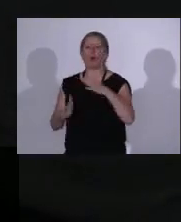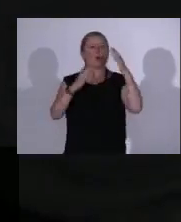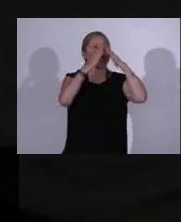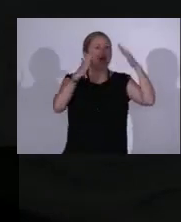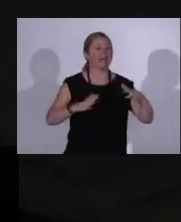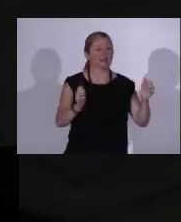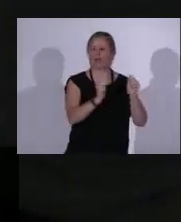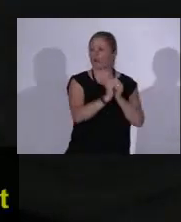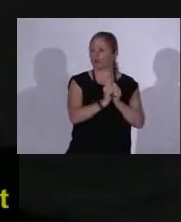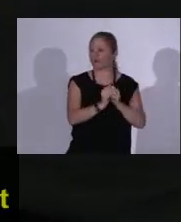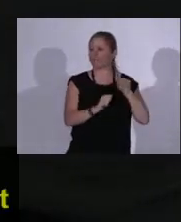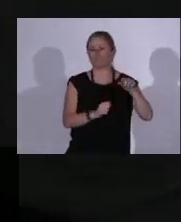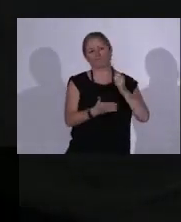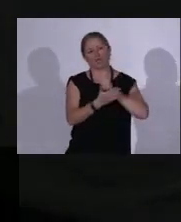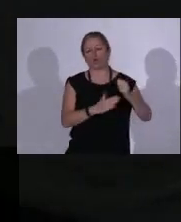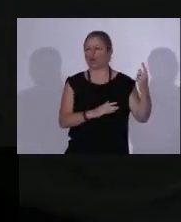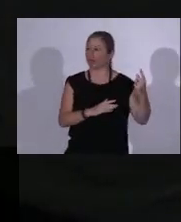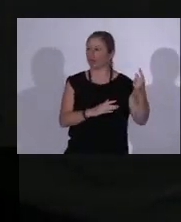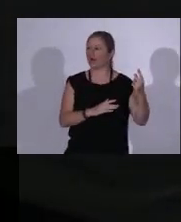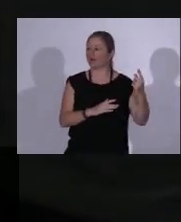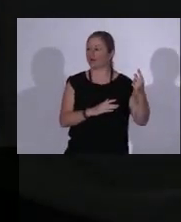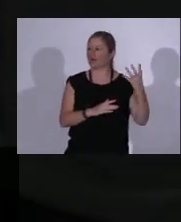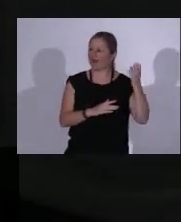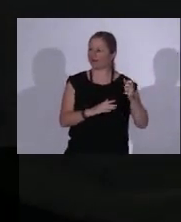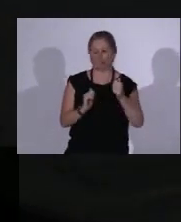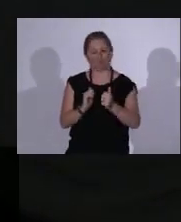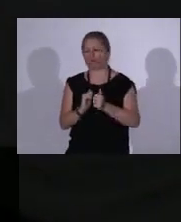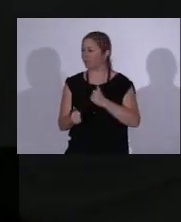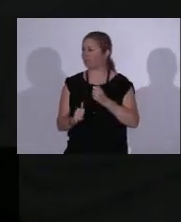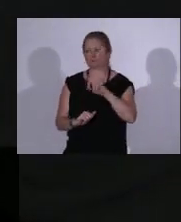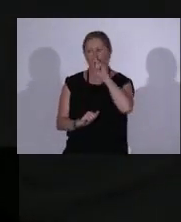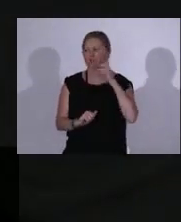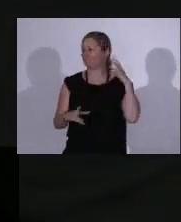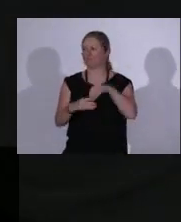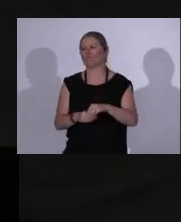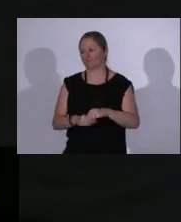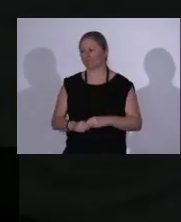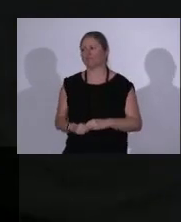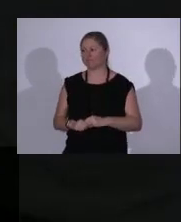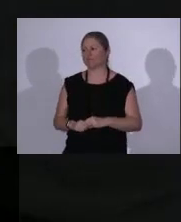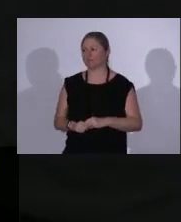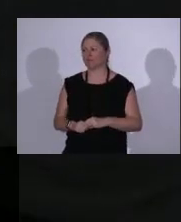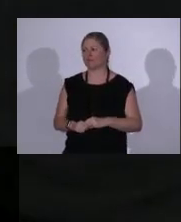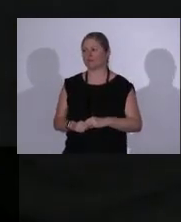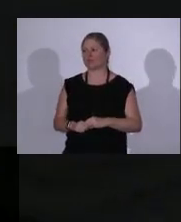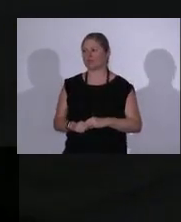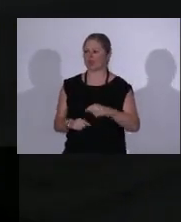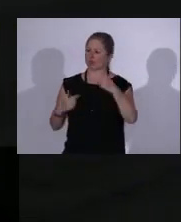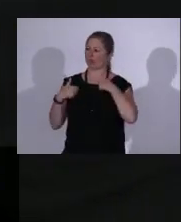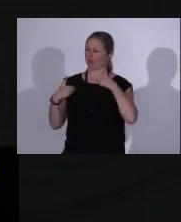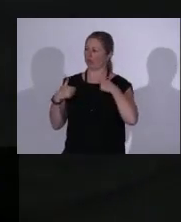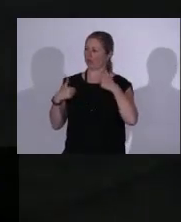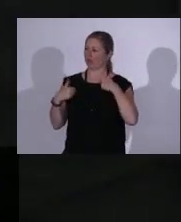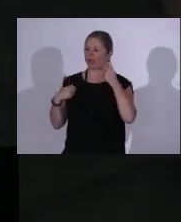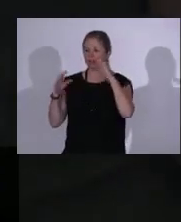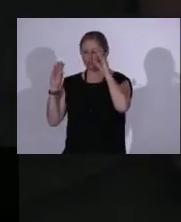that priority will drop, and sport will certainly not be the first thing on the radar. And so it will be up to us to educate our clubs and